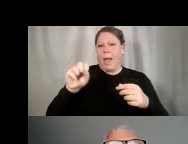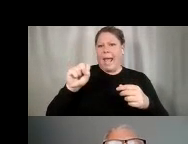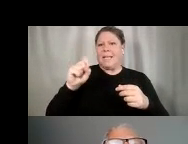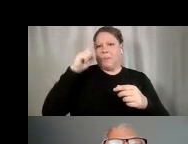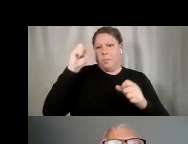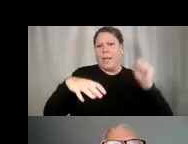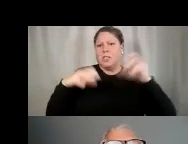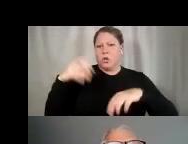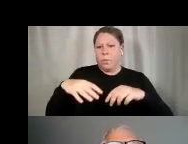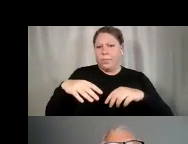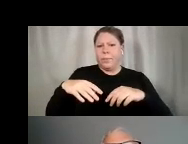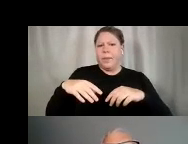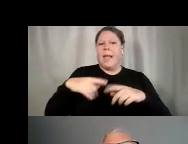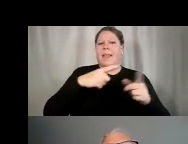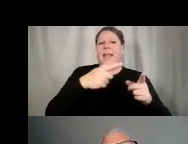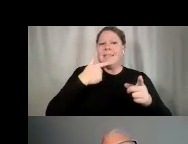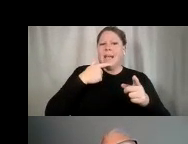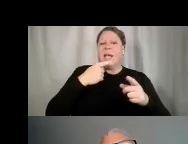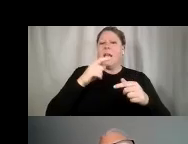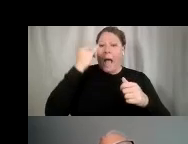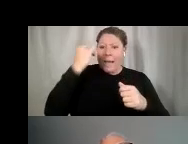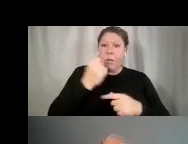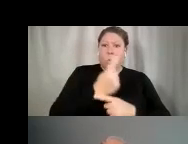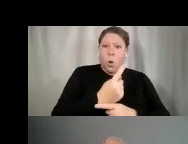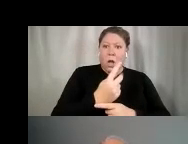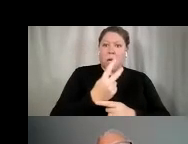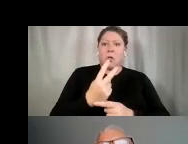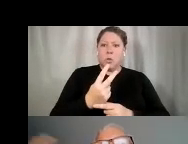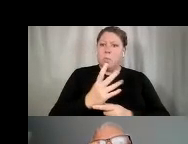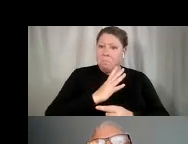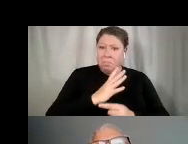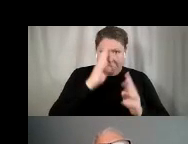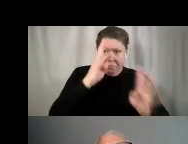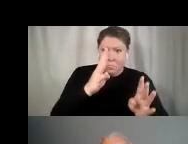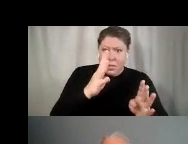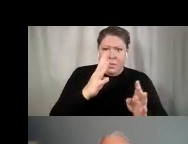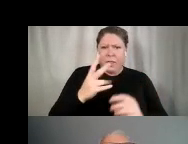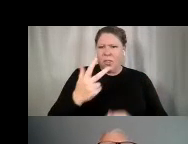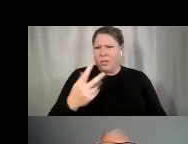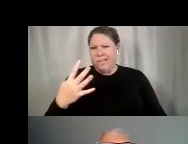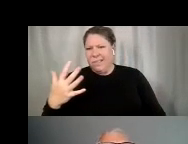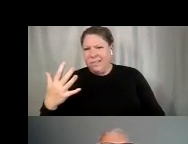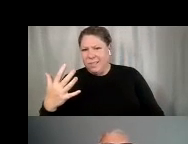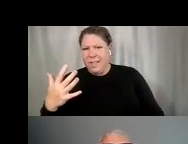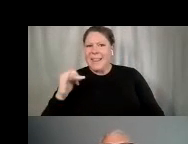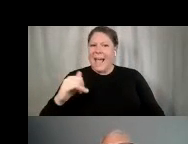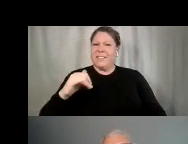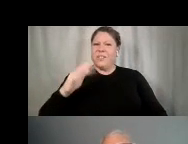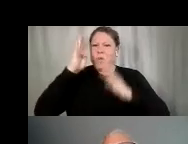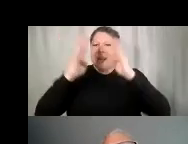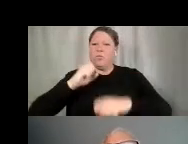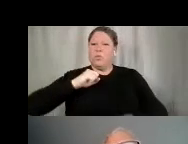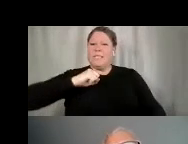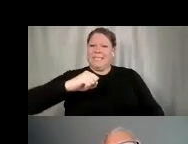the cognitive resistance. And so this is that resistance to ideas that we're kind of stewing through. I